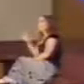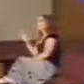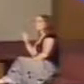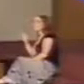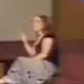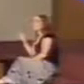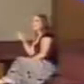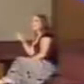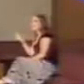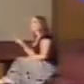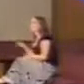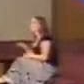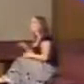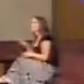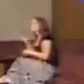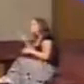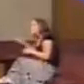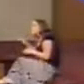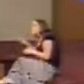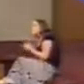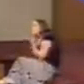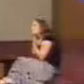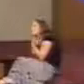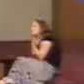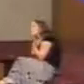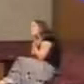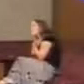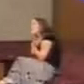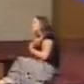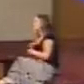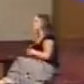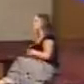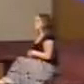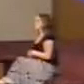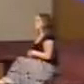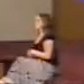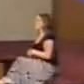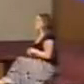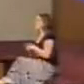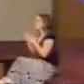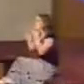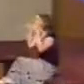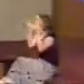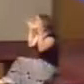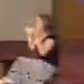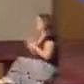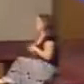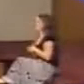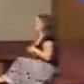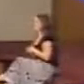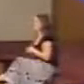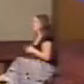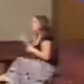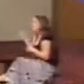Oh, little bears. And she just glows. She's,